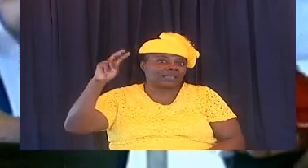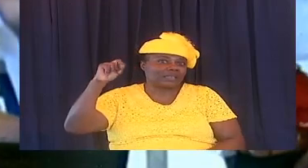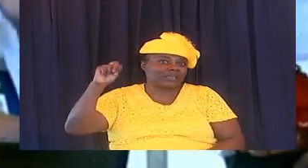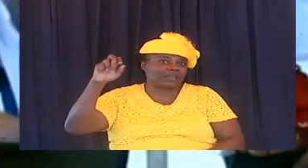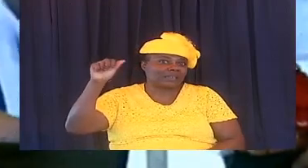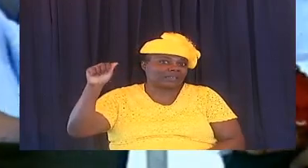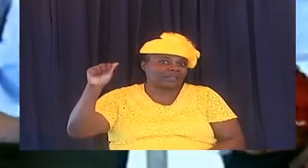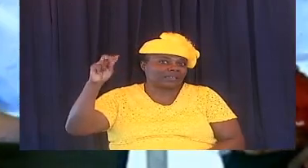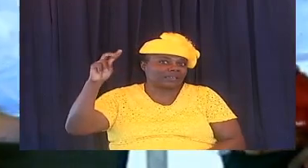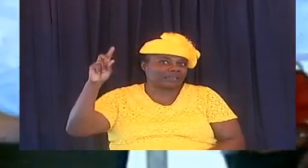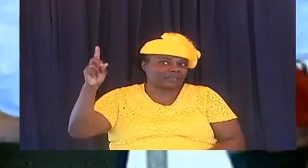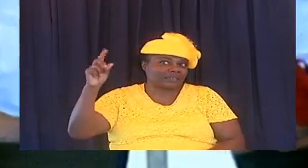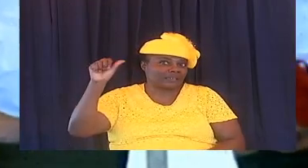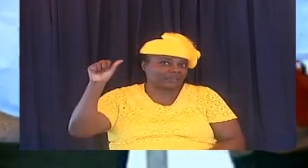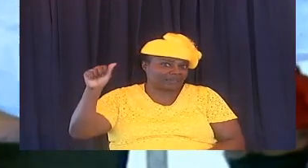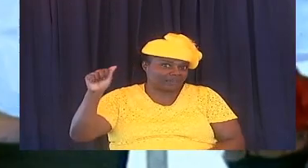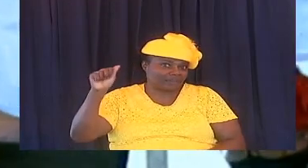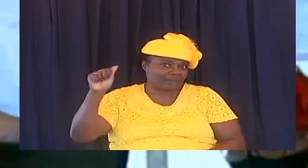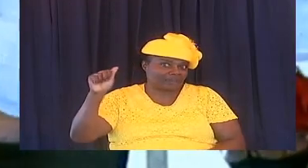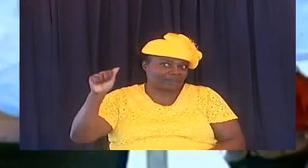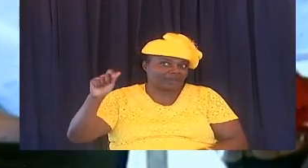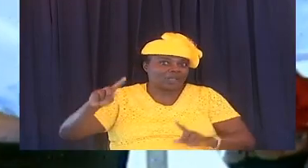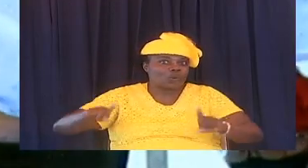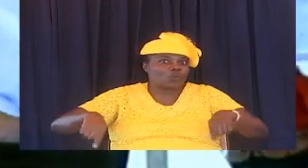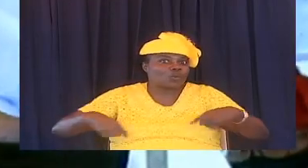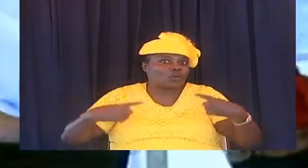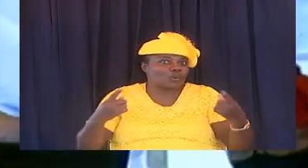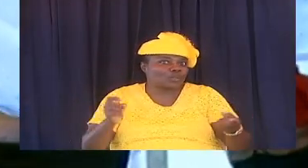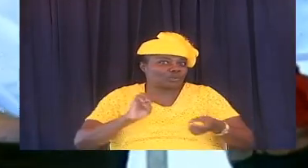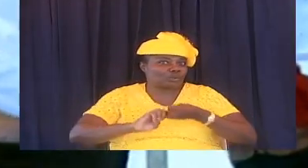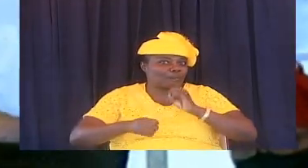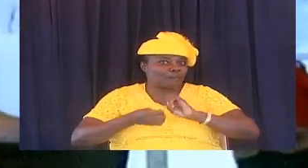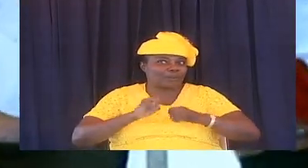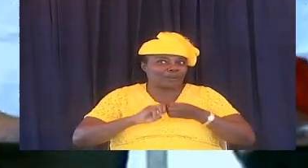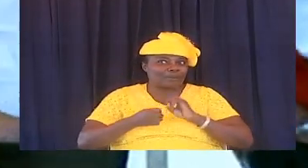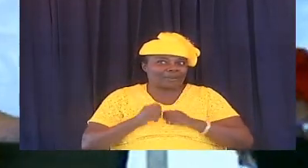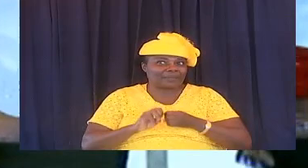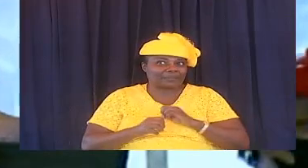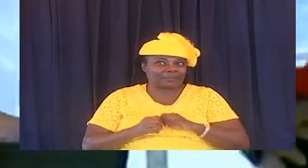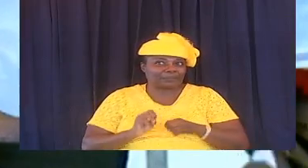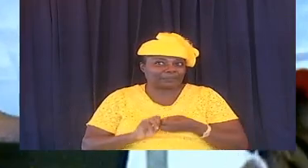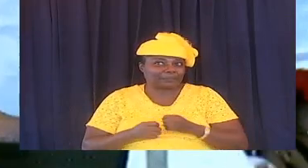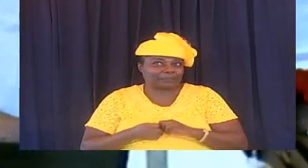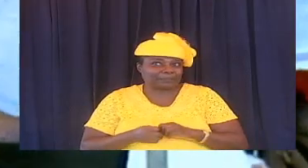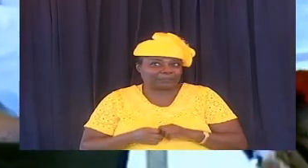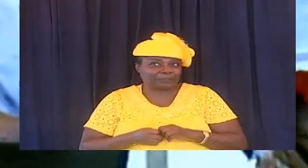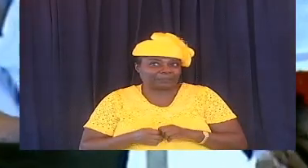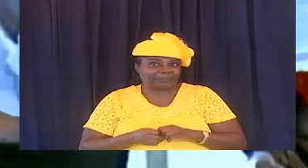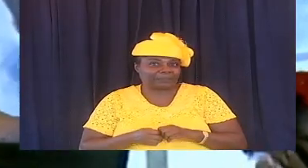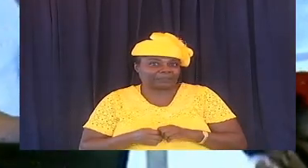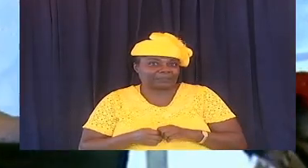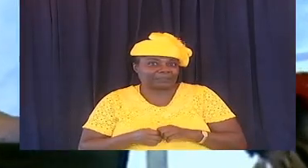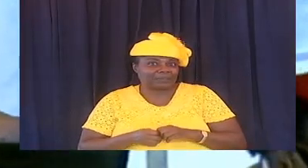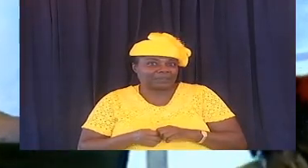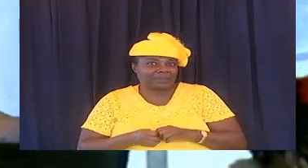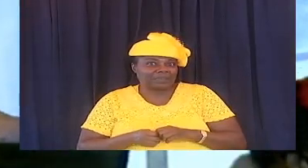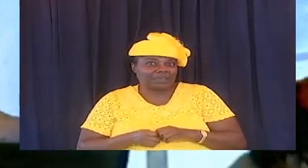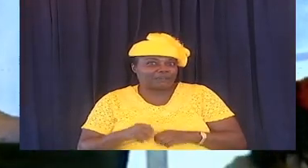he got into some issues that are confronting our youngsters, amen, about pornography